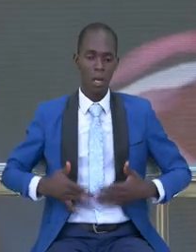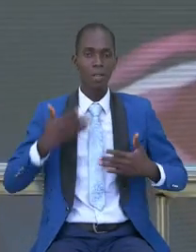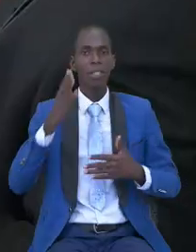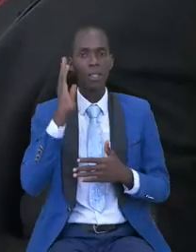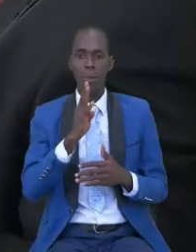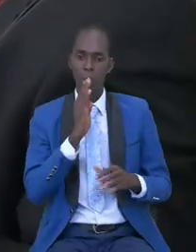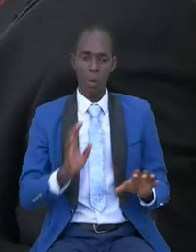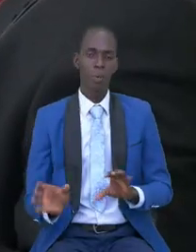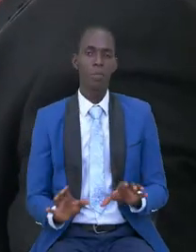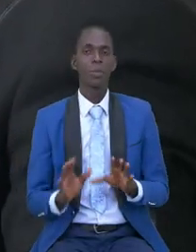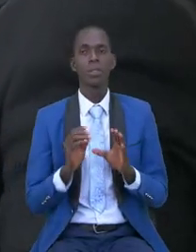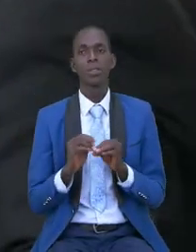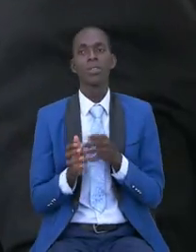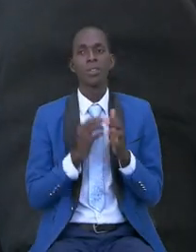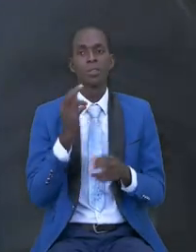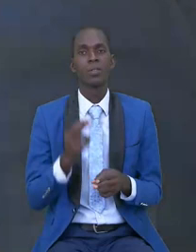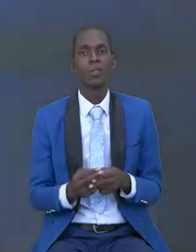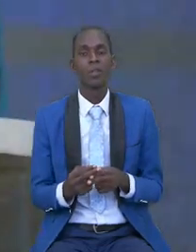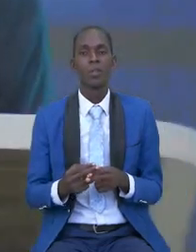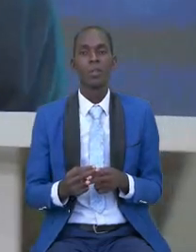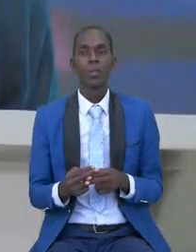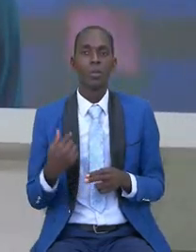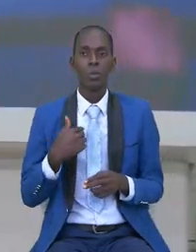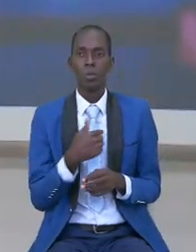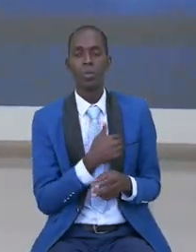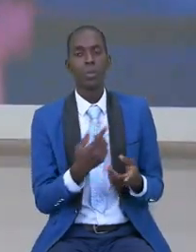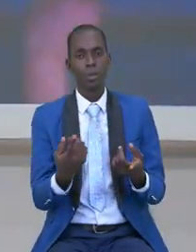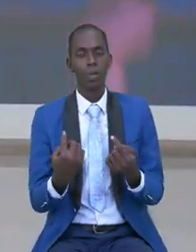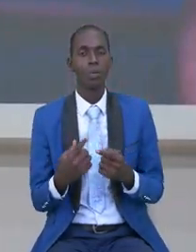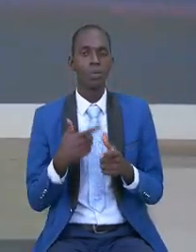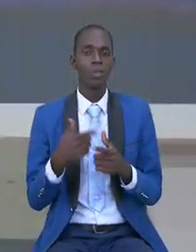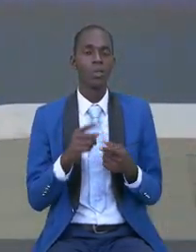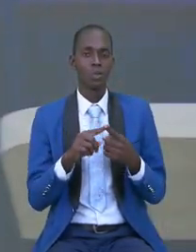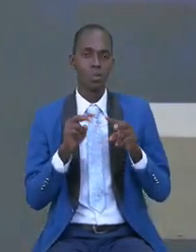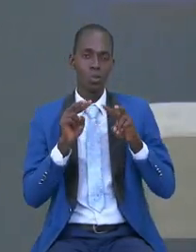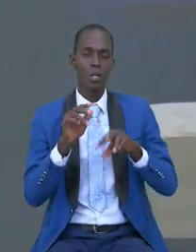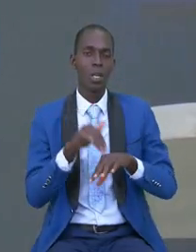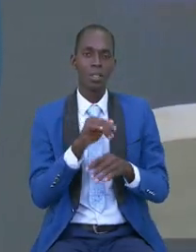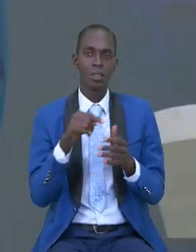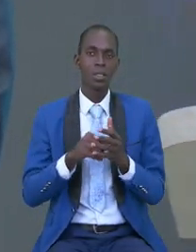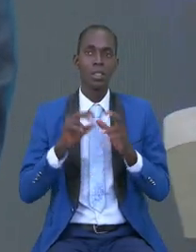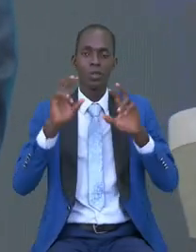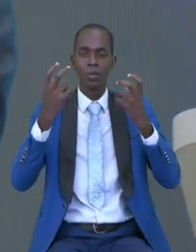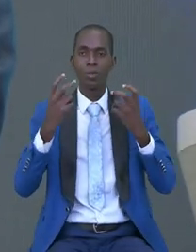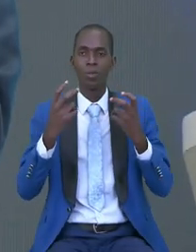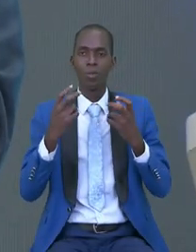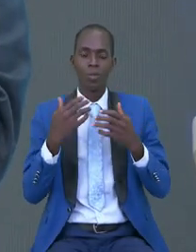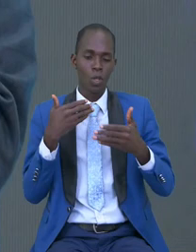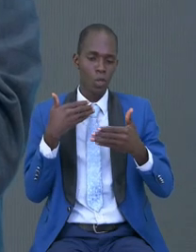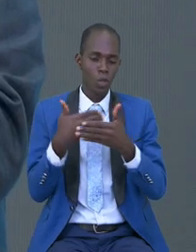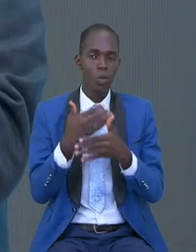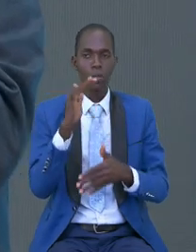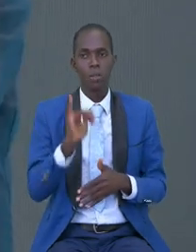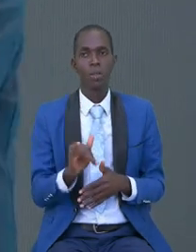performance. We come then to look at this message intimately, the